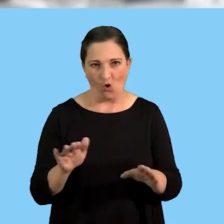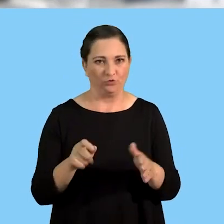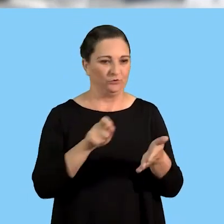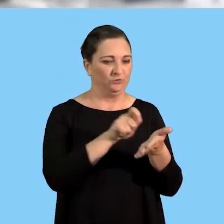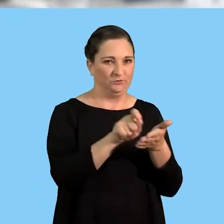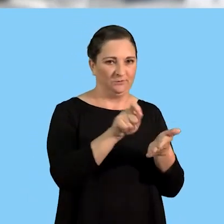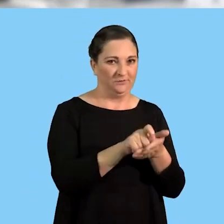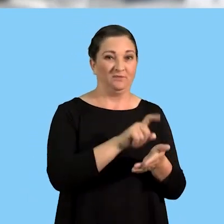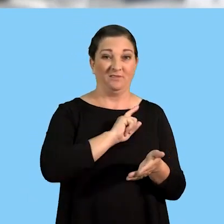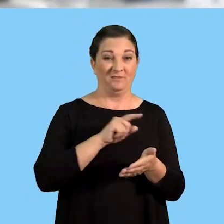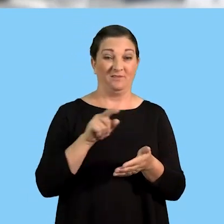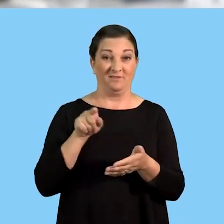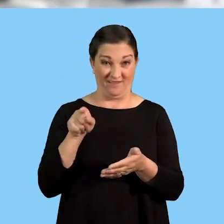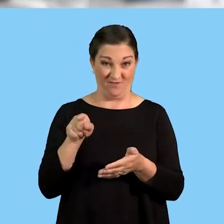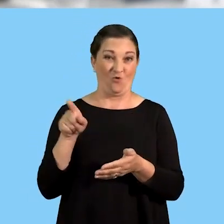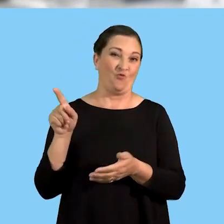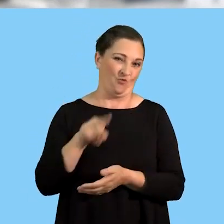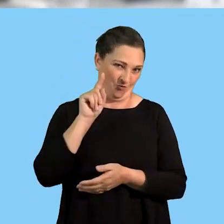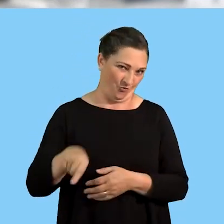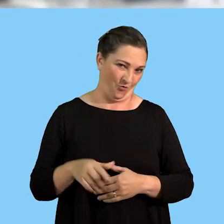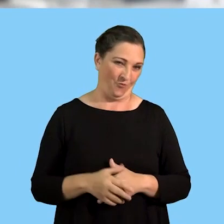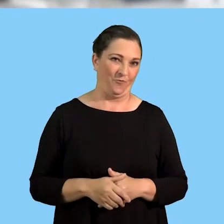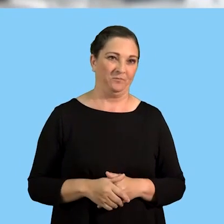that statement as it is incorrect.